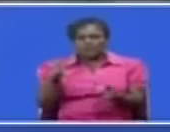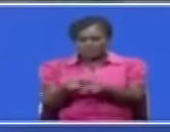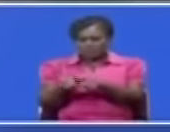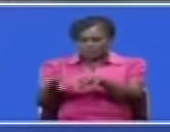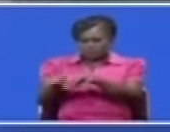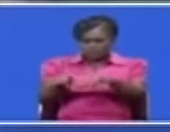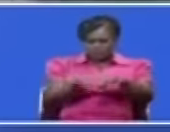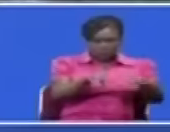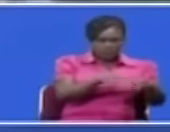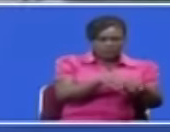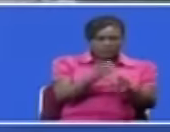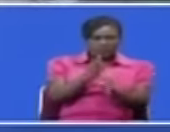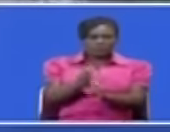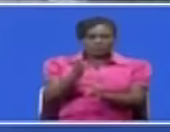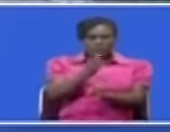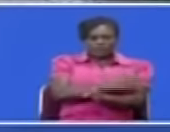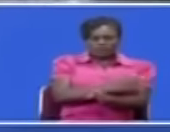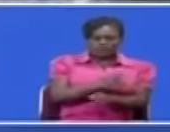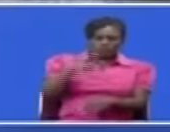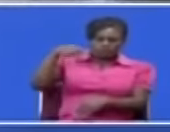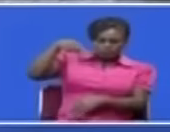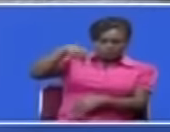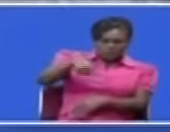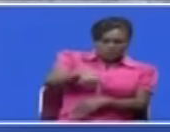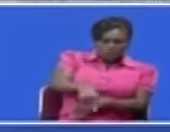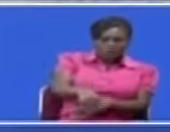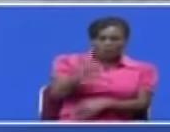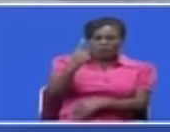roads, before it joins Gucha River downstream to form